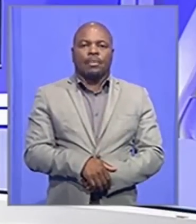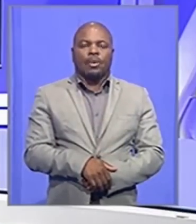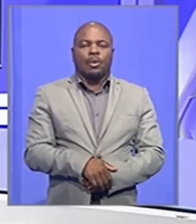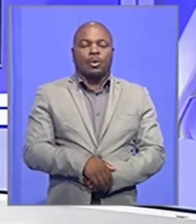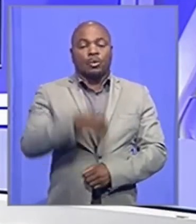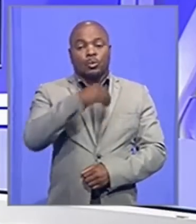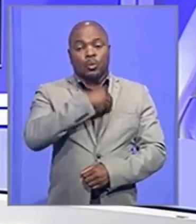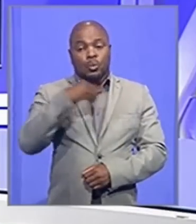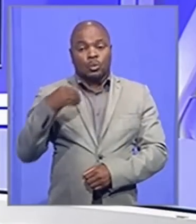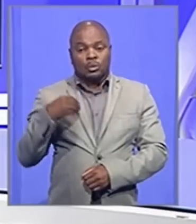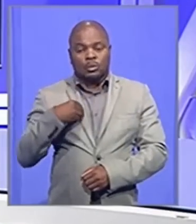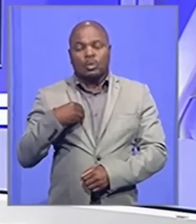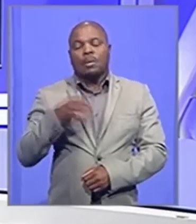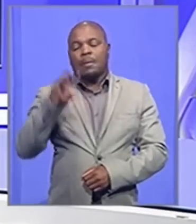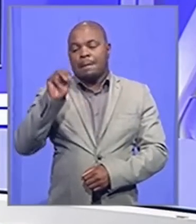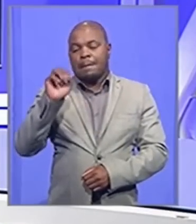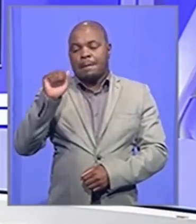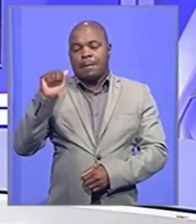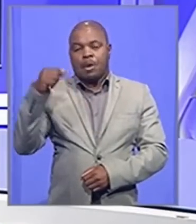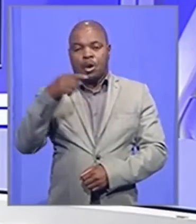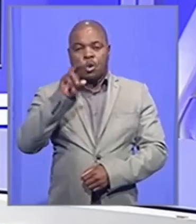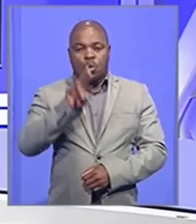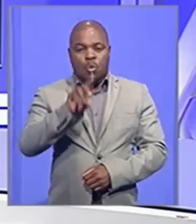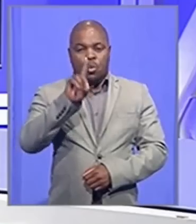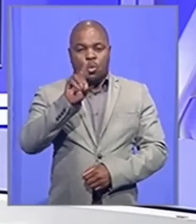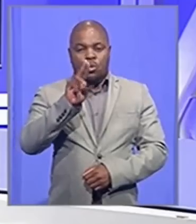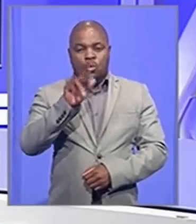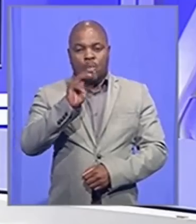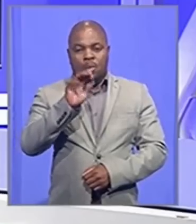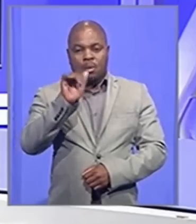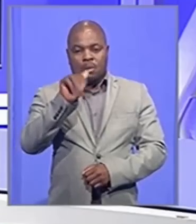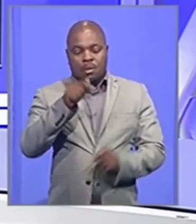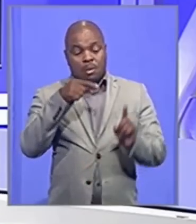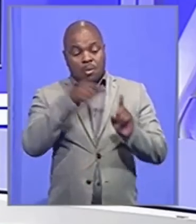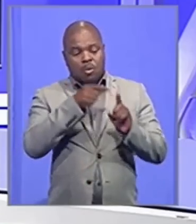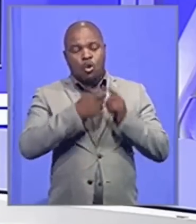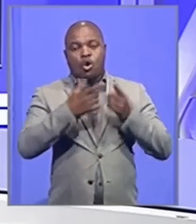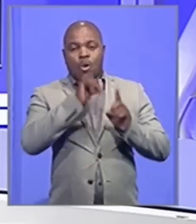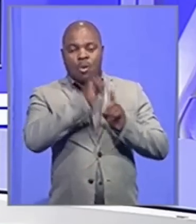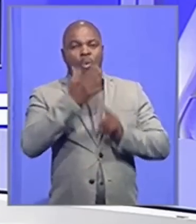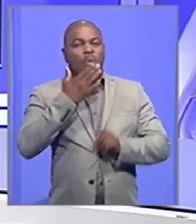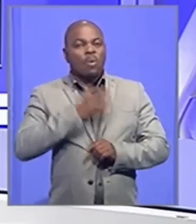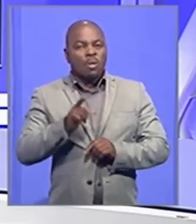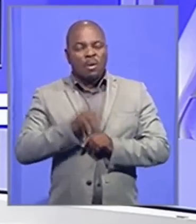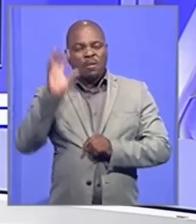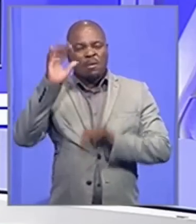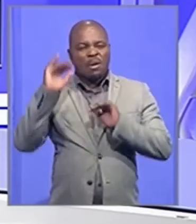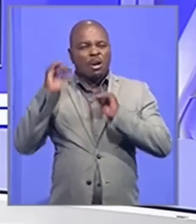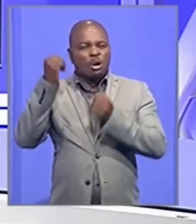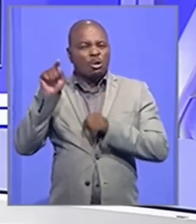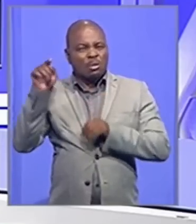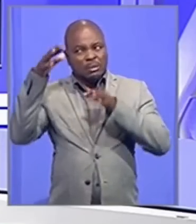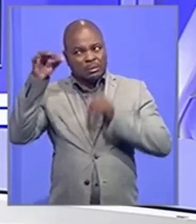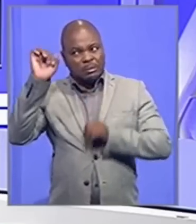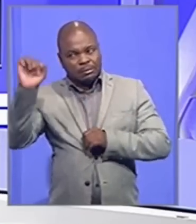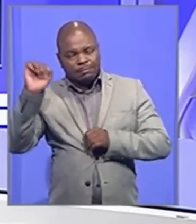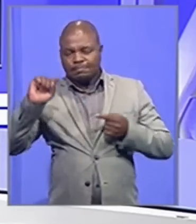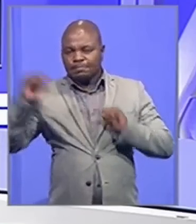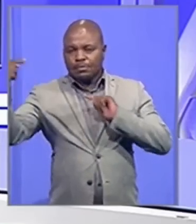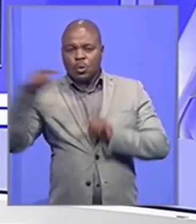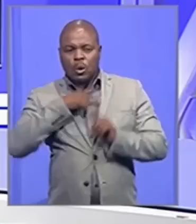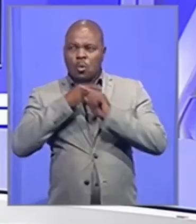Babueledi ba gangakanang Ditaba ba re ba ikaelela go gwetla katlholo ya kgotlatshekelo kgolo ya Free State ya go gapela thoko kopo ya